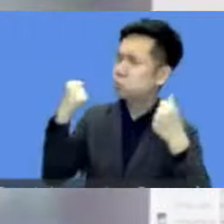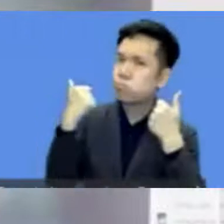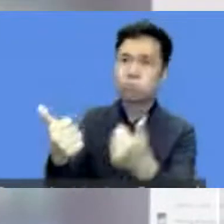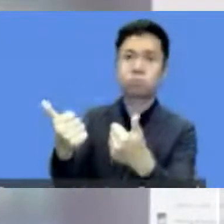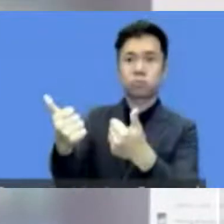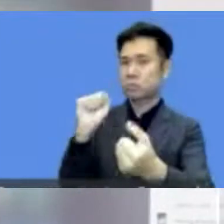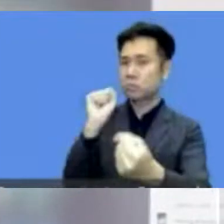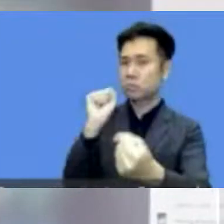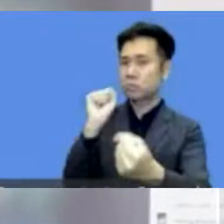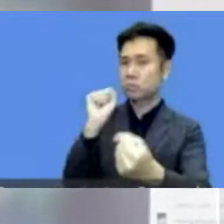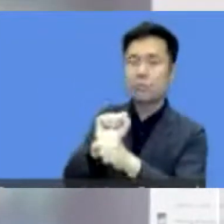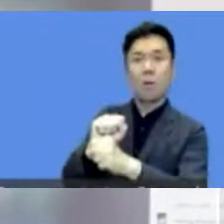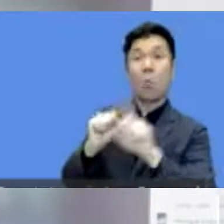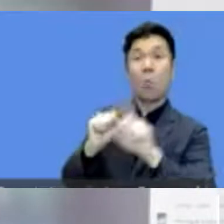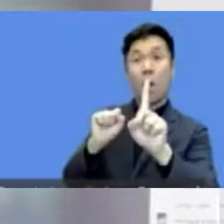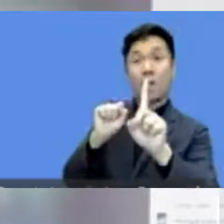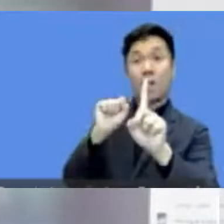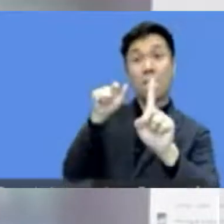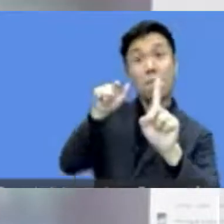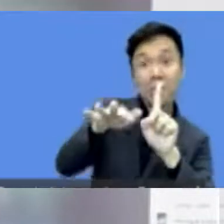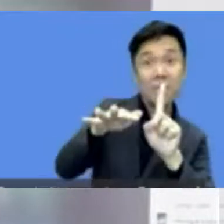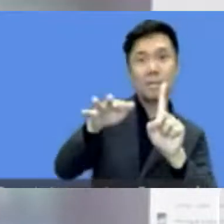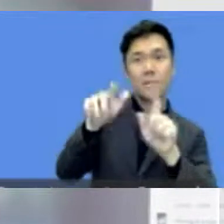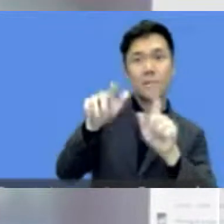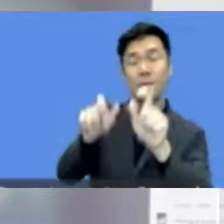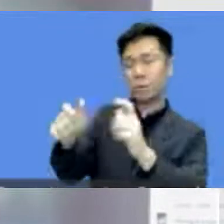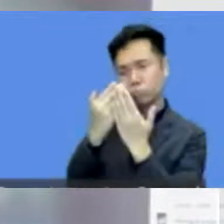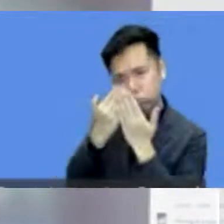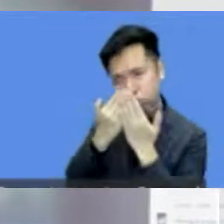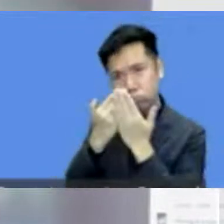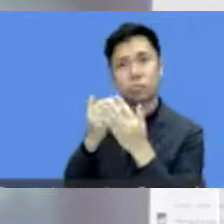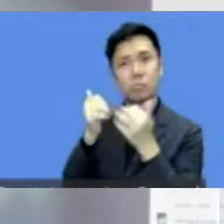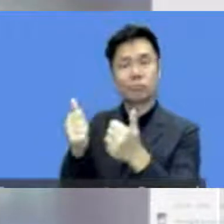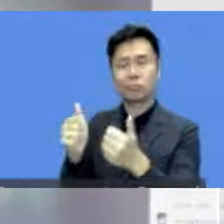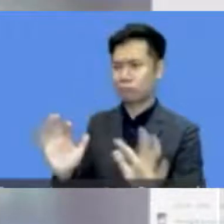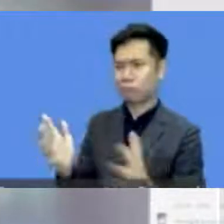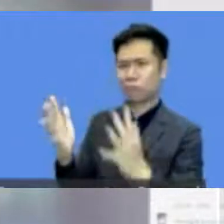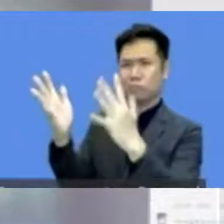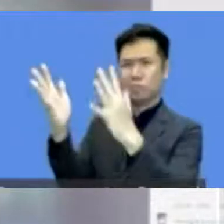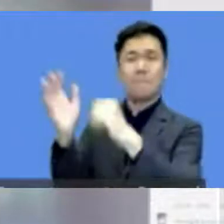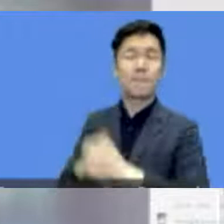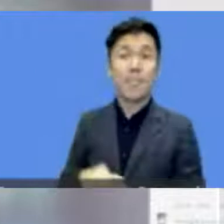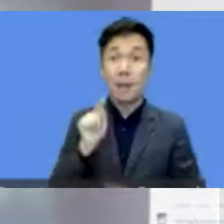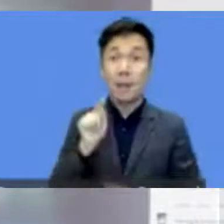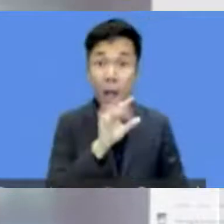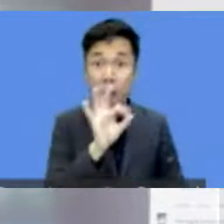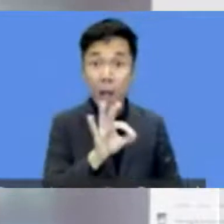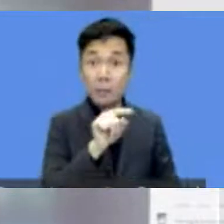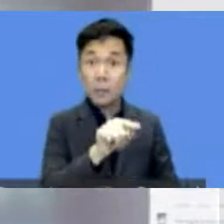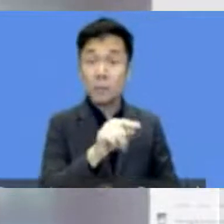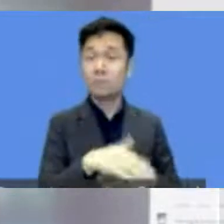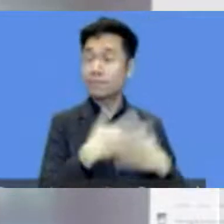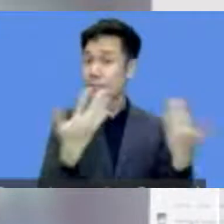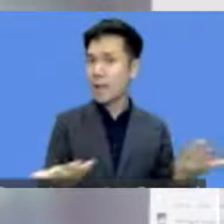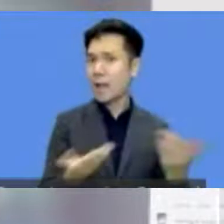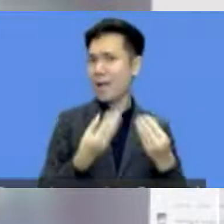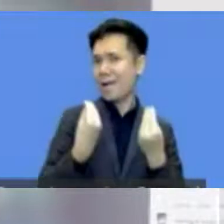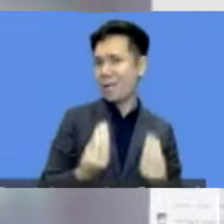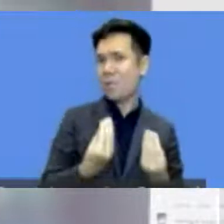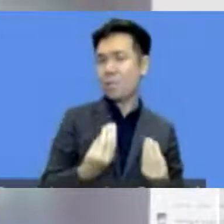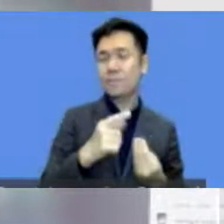sir. My question is that which standard should the nations can adopt